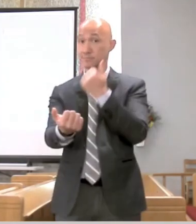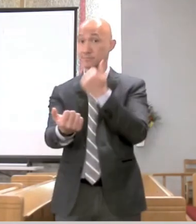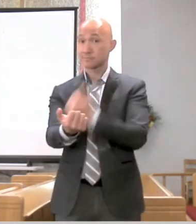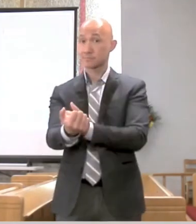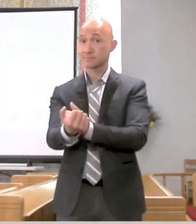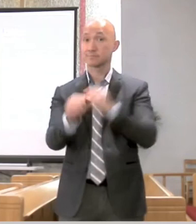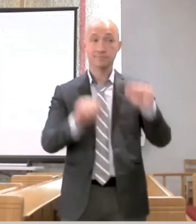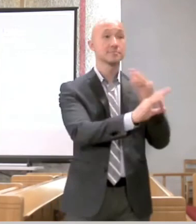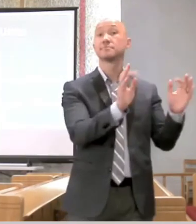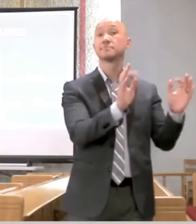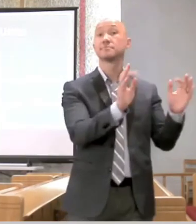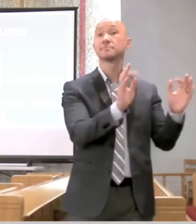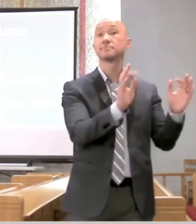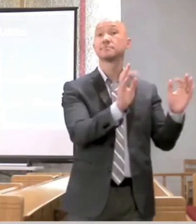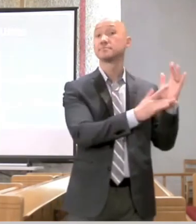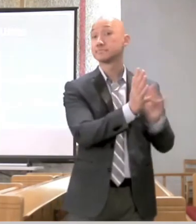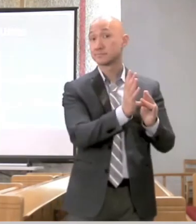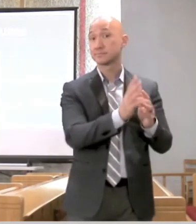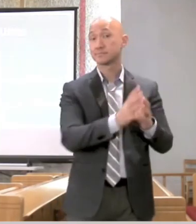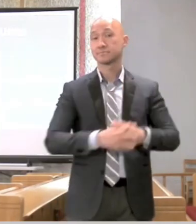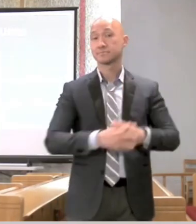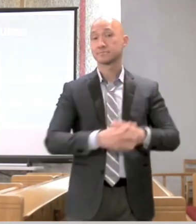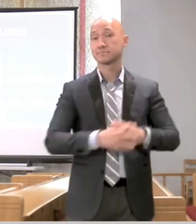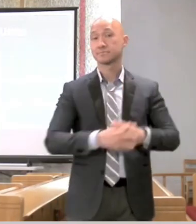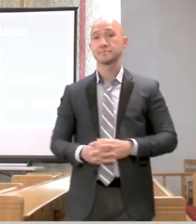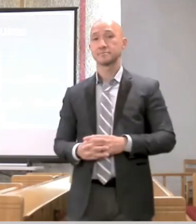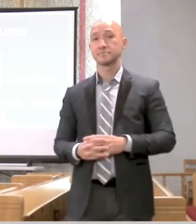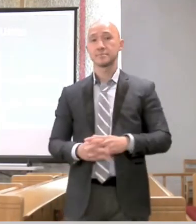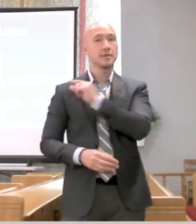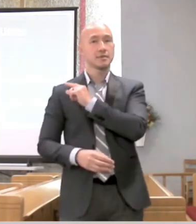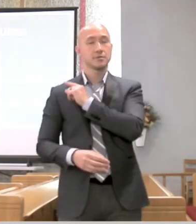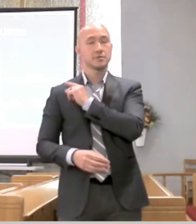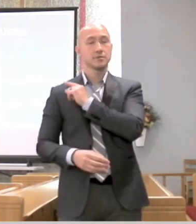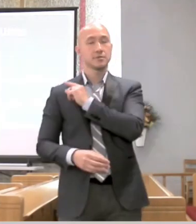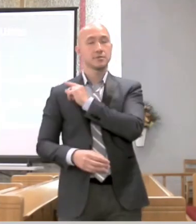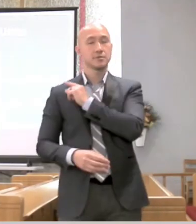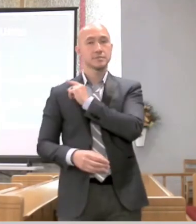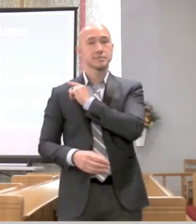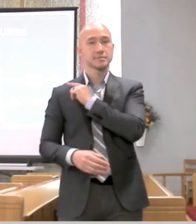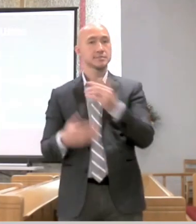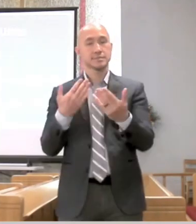long time, because guilt doesn't wash away unless it's by the blood of Christ.